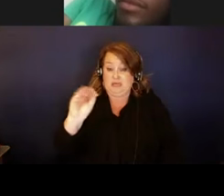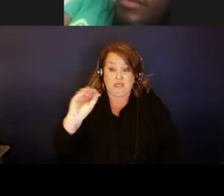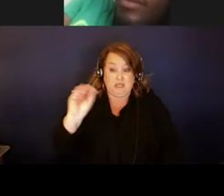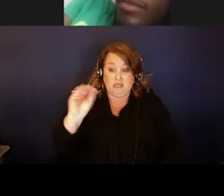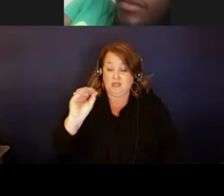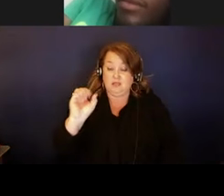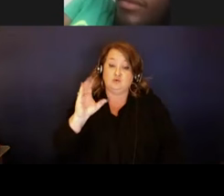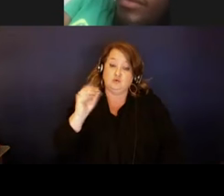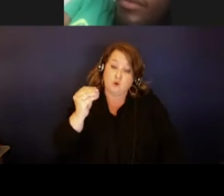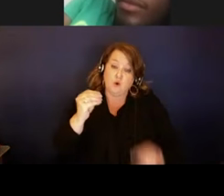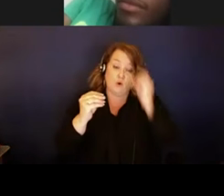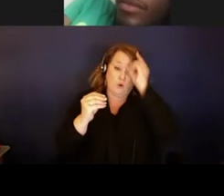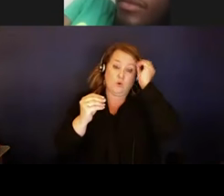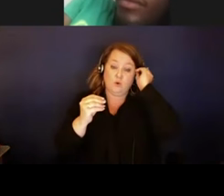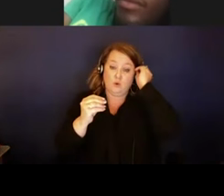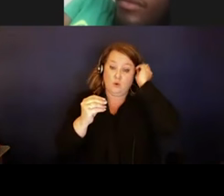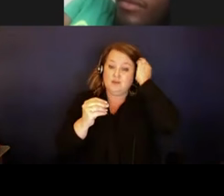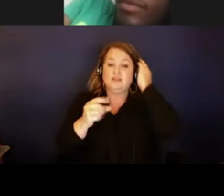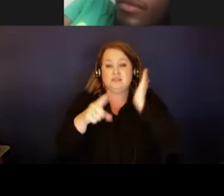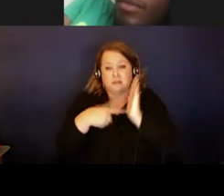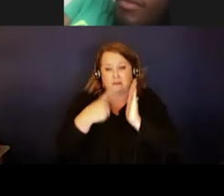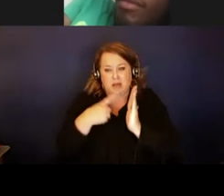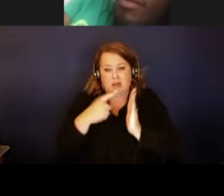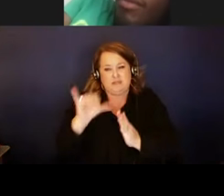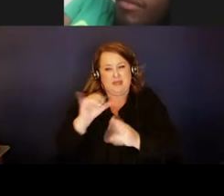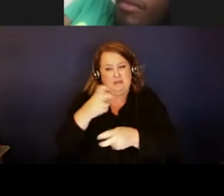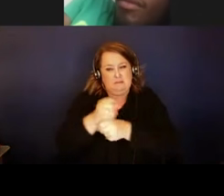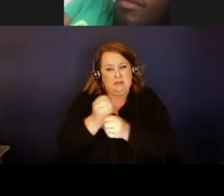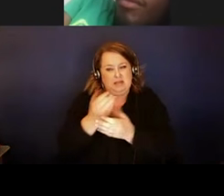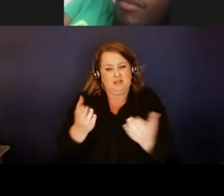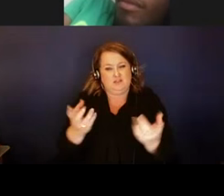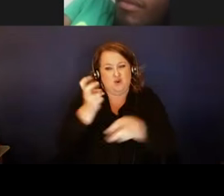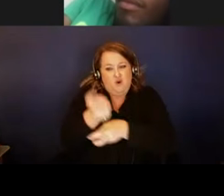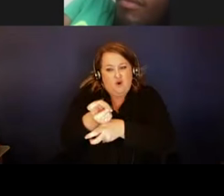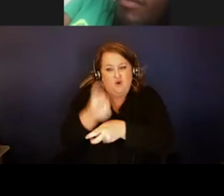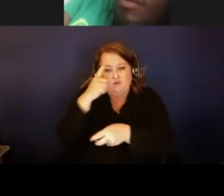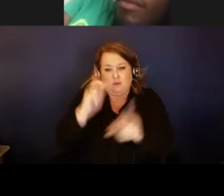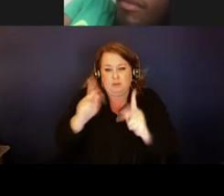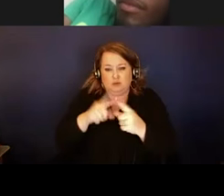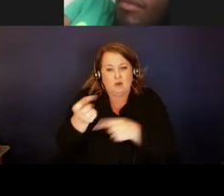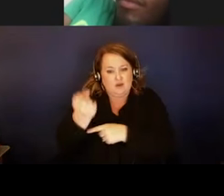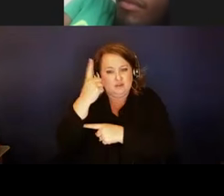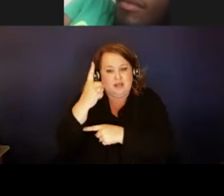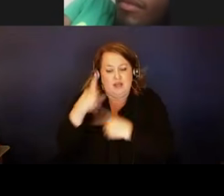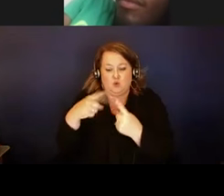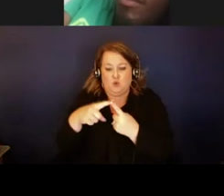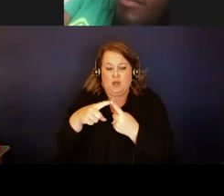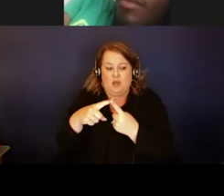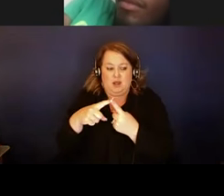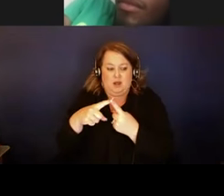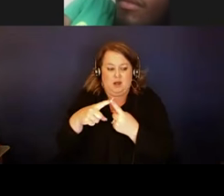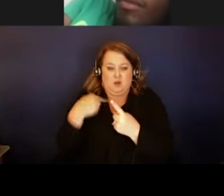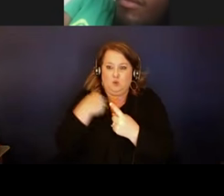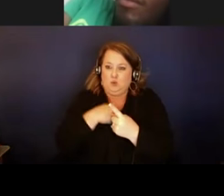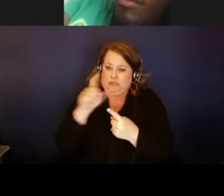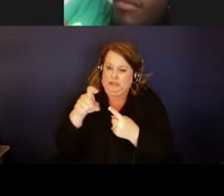And so sometimes it makes it hard for people to understand when they need